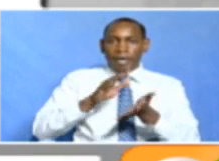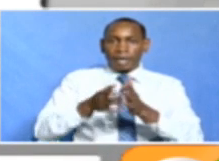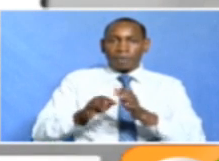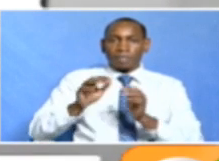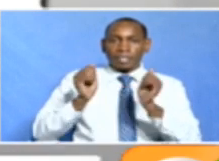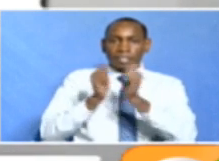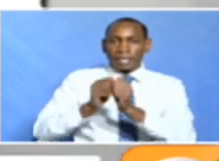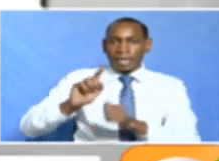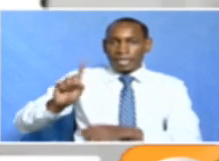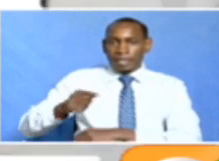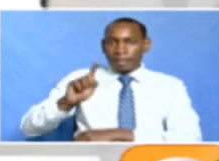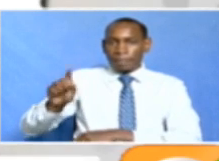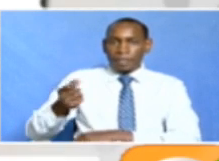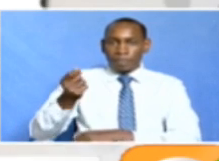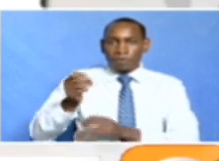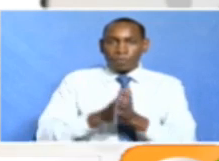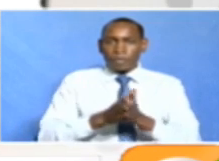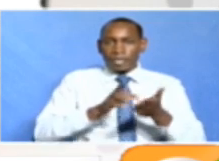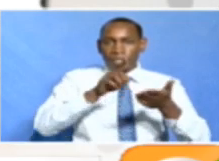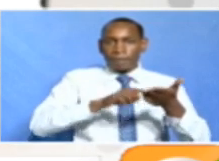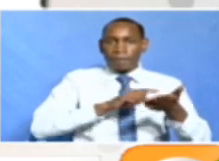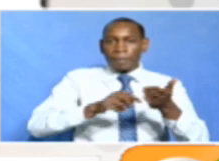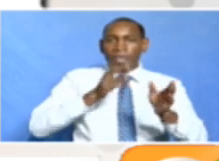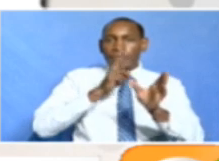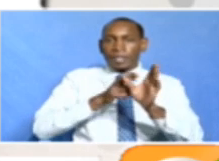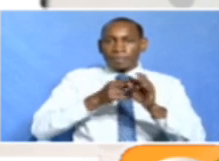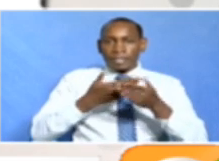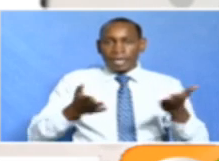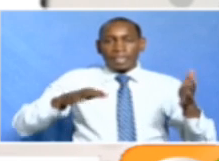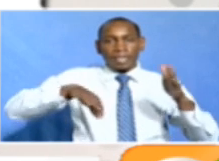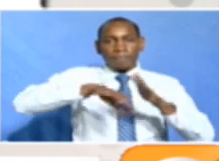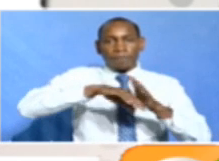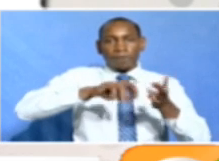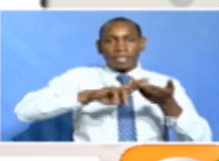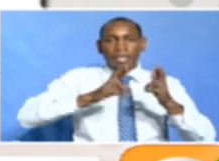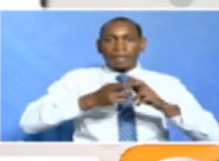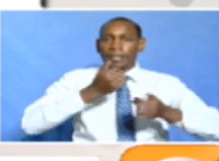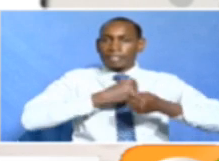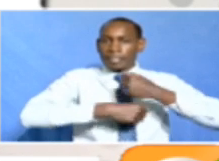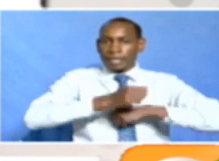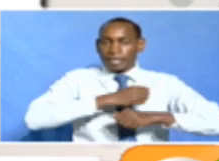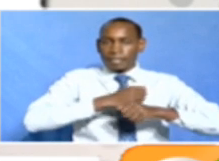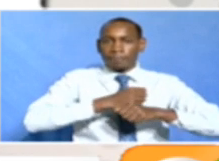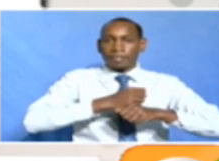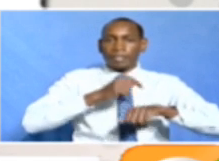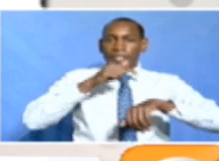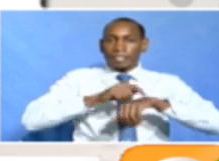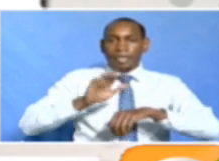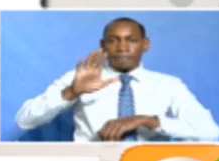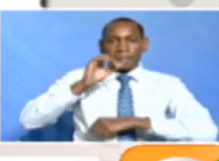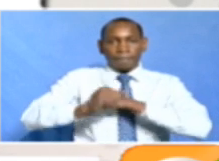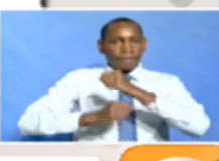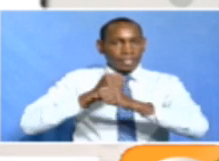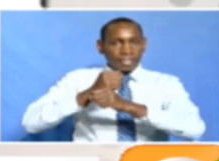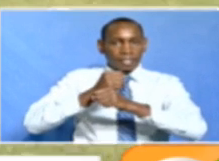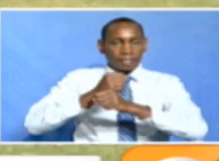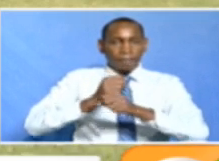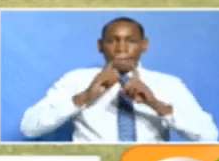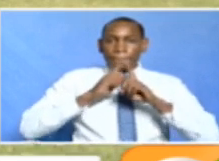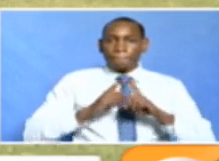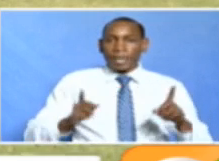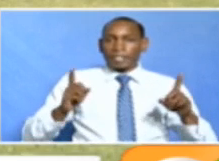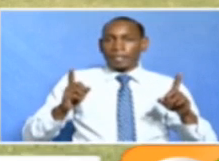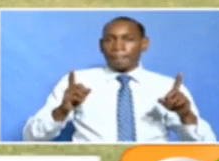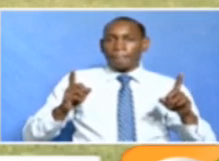Kenya shillings, as well as a ban on taking part in any football-related activity for a minimum of 5 years.